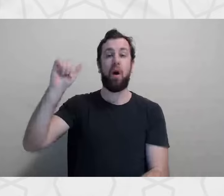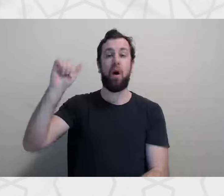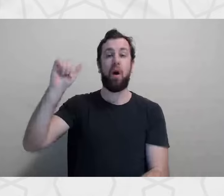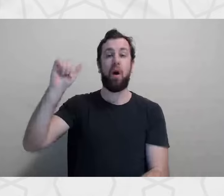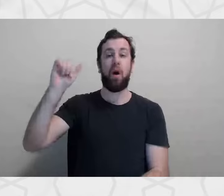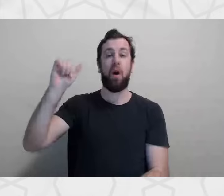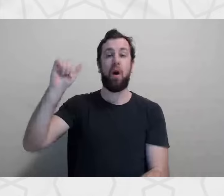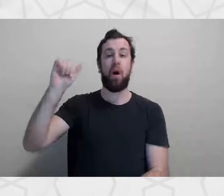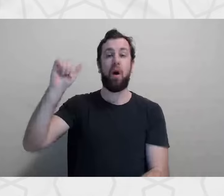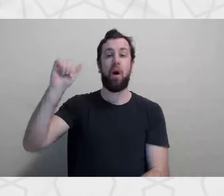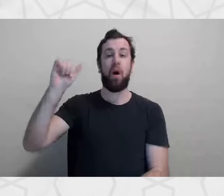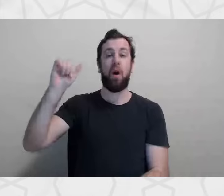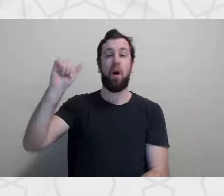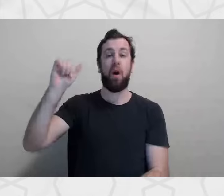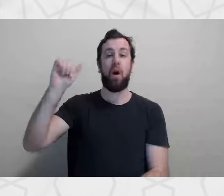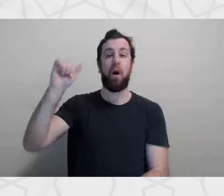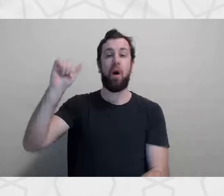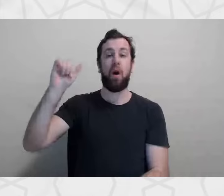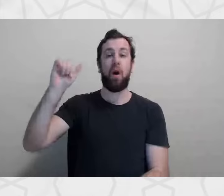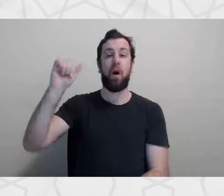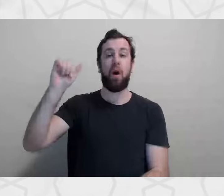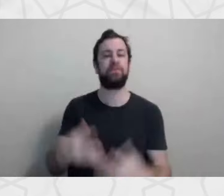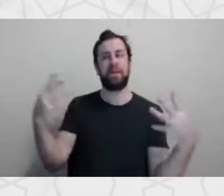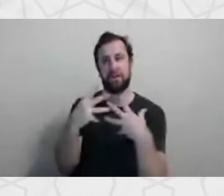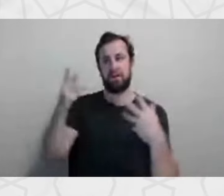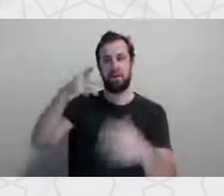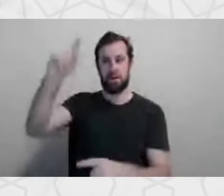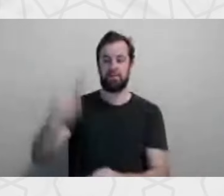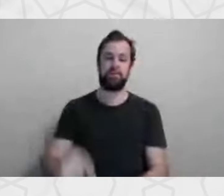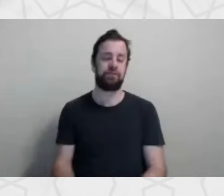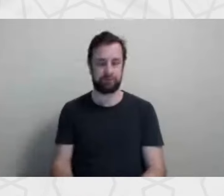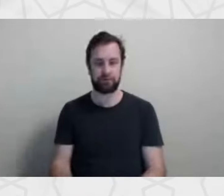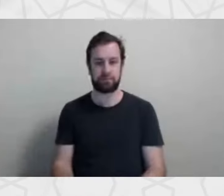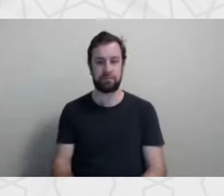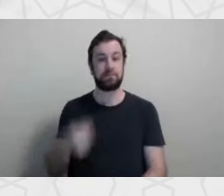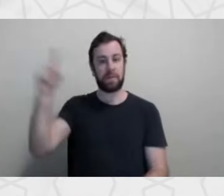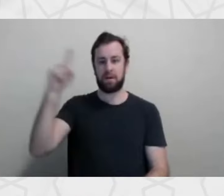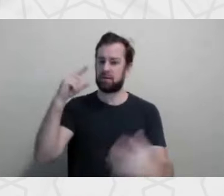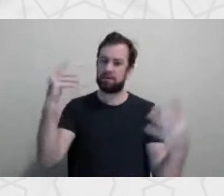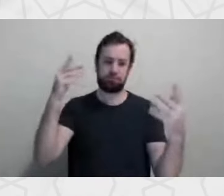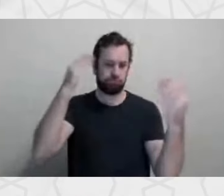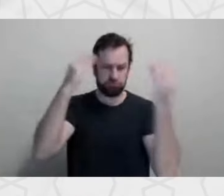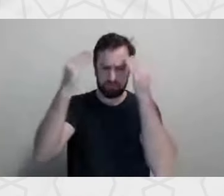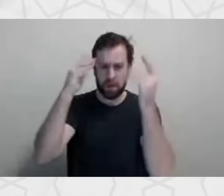Allah. Surely Allah is well aware of all that you do.